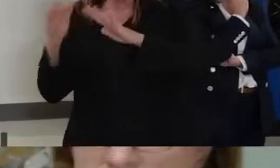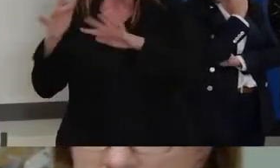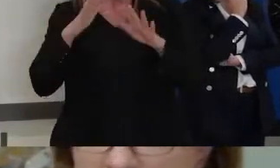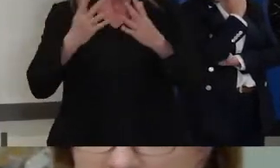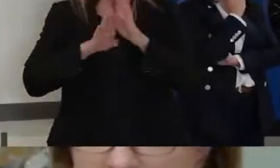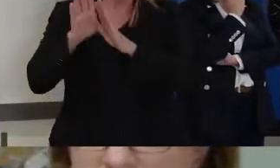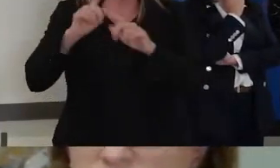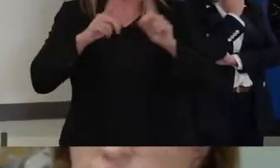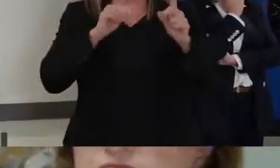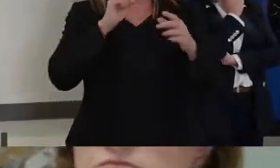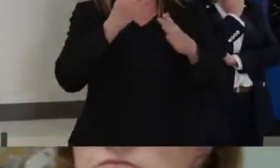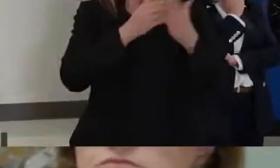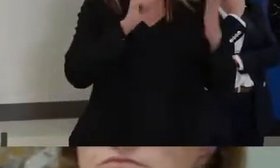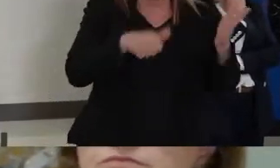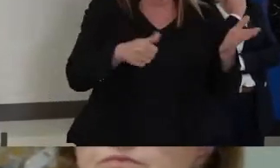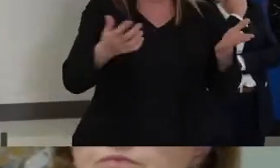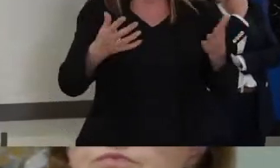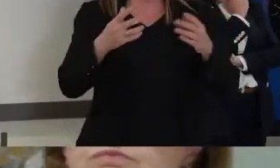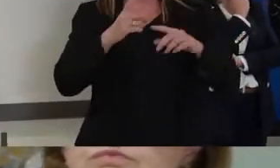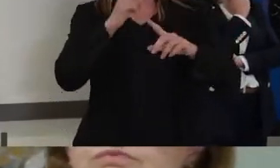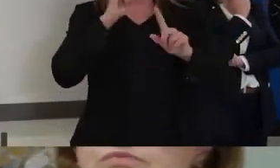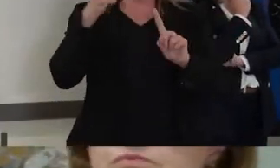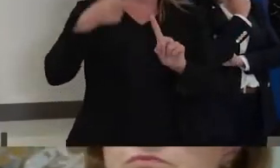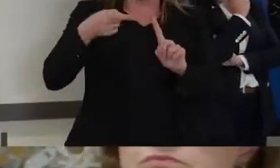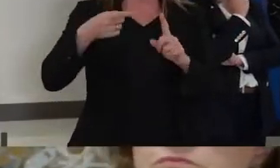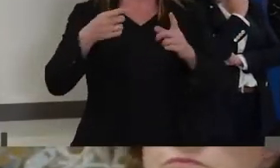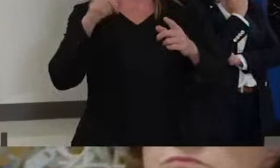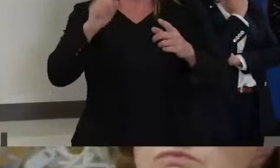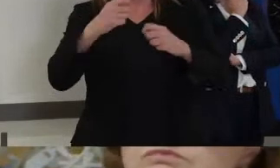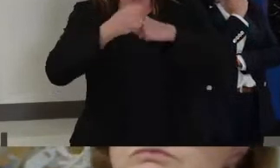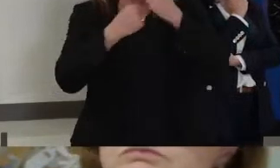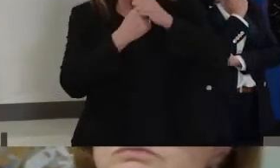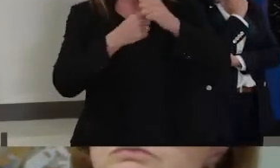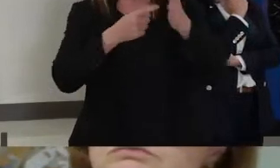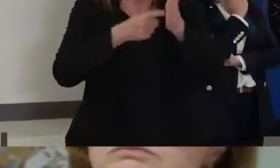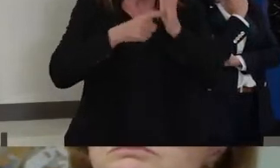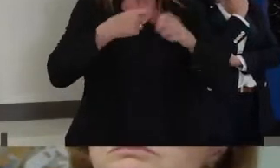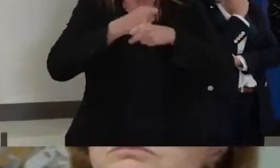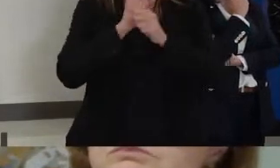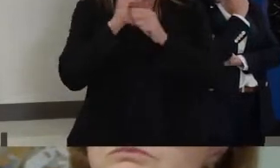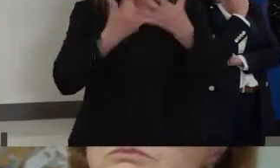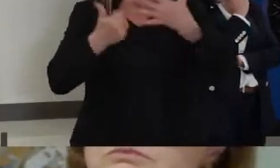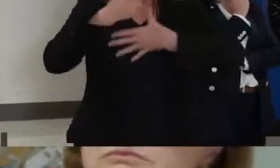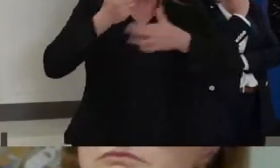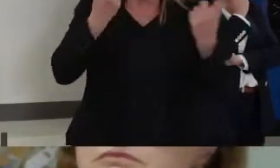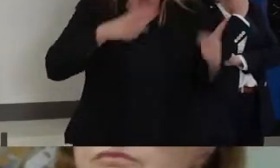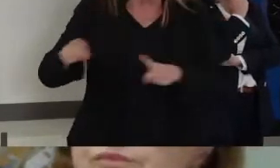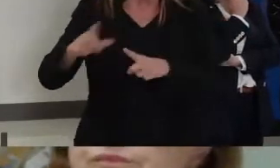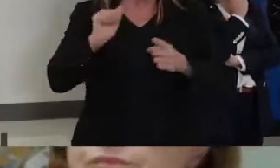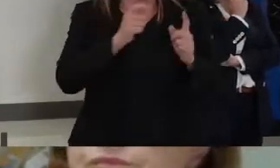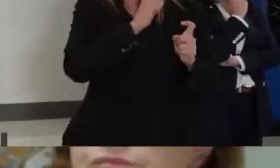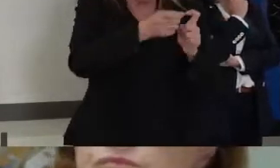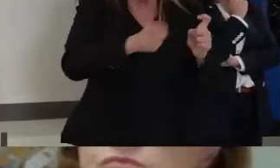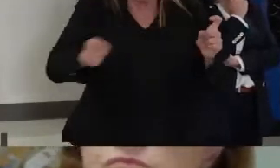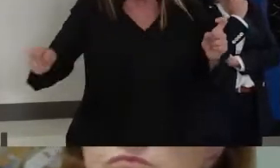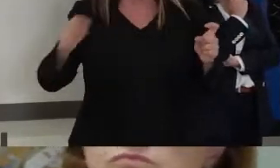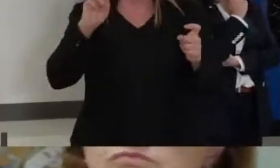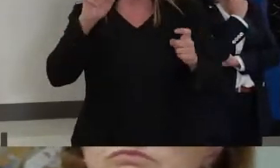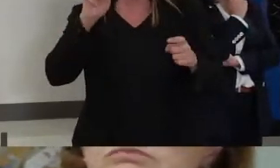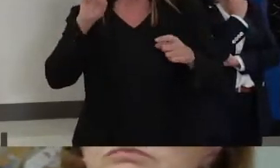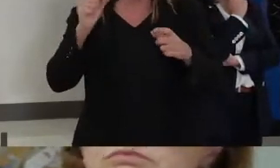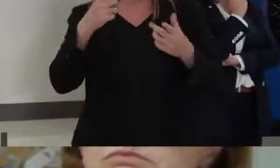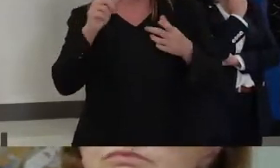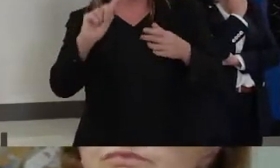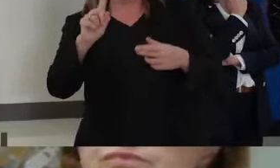that aren't. But at the end of the day, you need the structural requirements to ensure the prioritization happens and make sure that the allocation of resources goes where it needs to